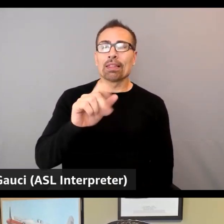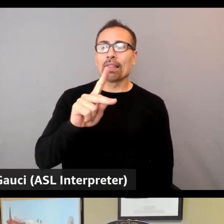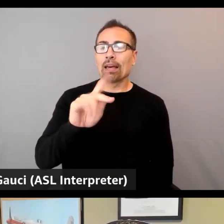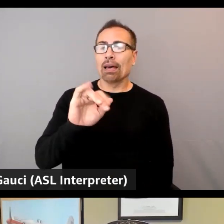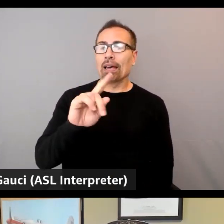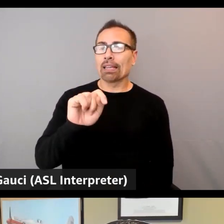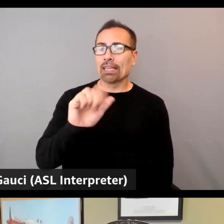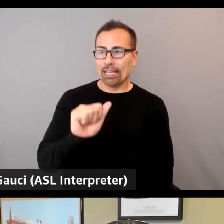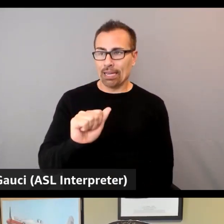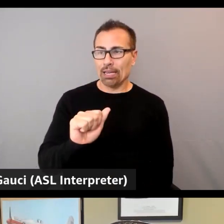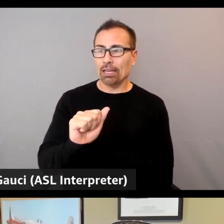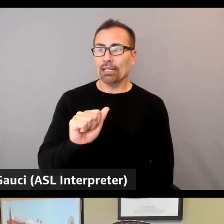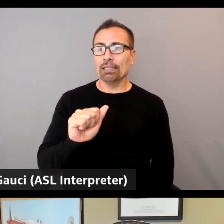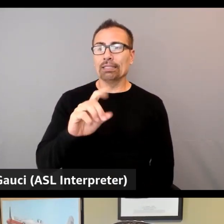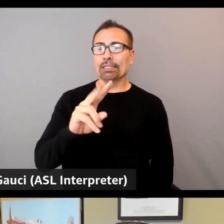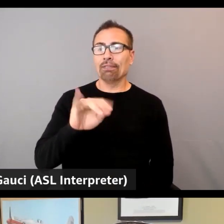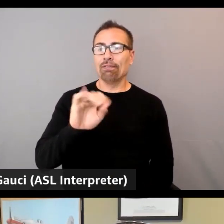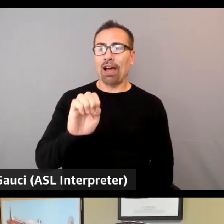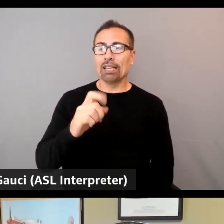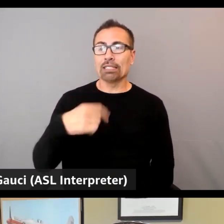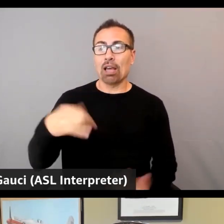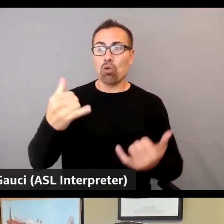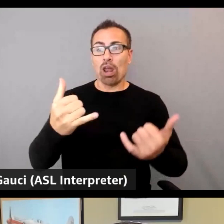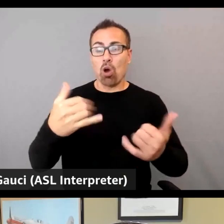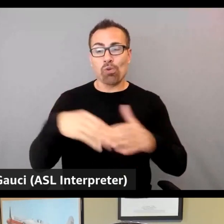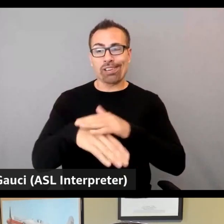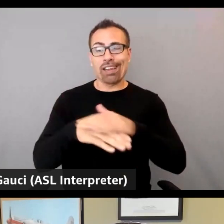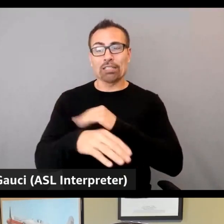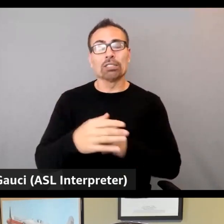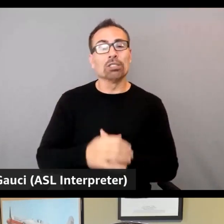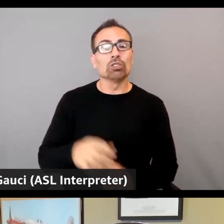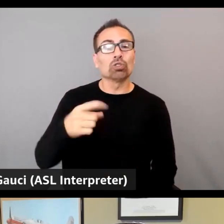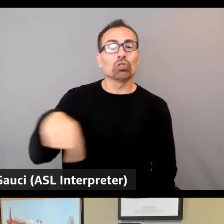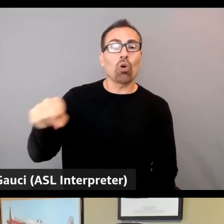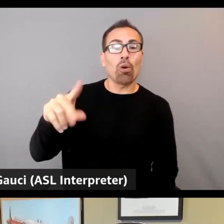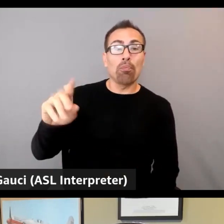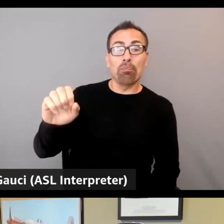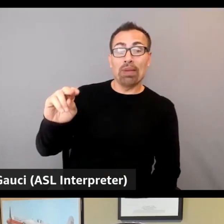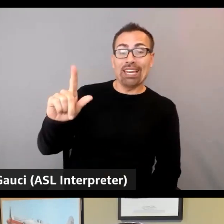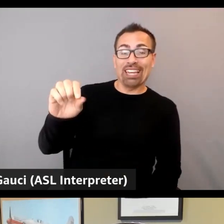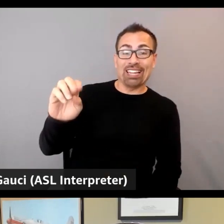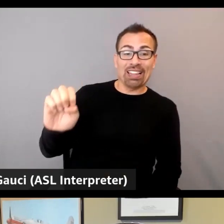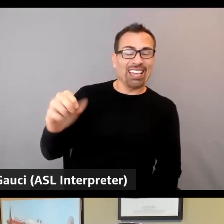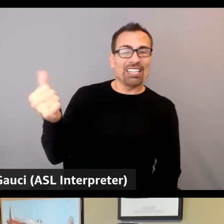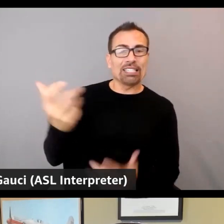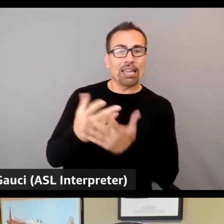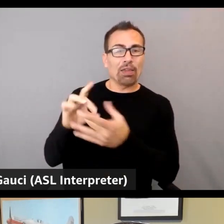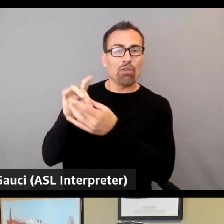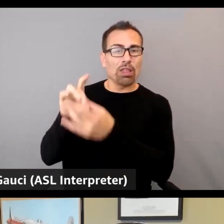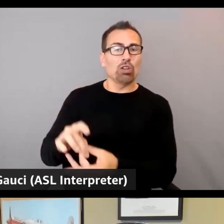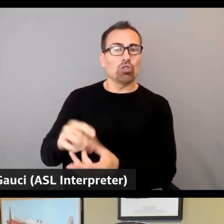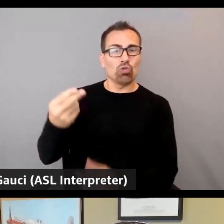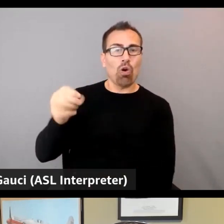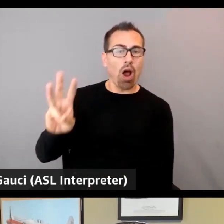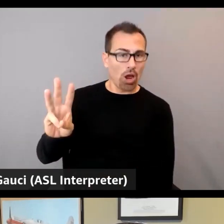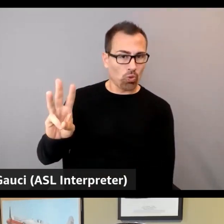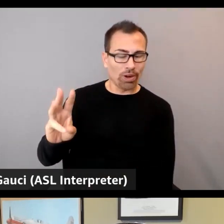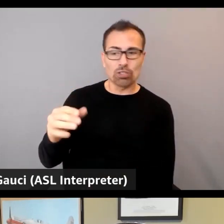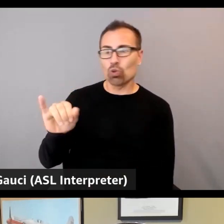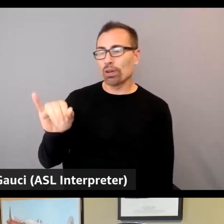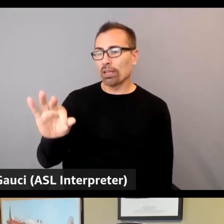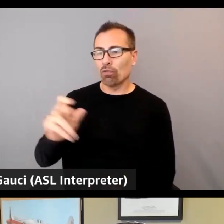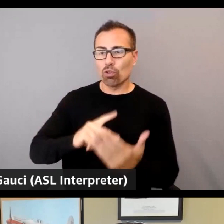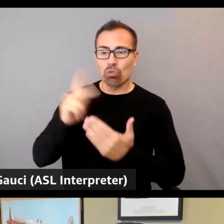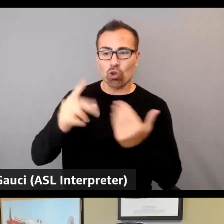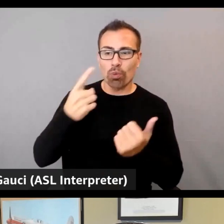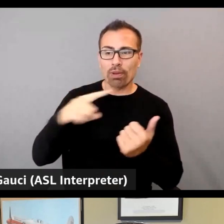access to. So in principle, PennyLane is hardware agnostic. That means anything you're programming there for simulation, you should be